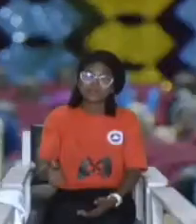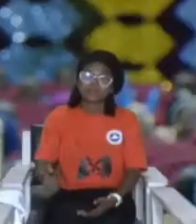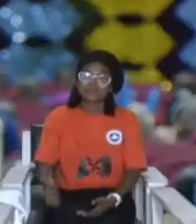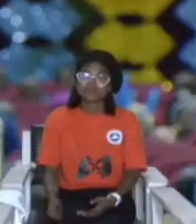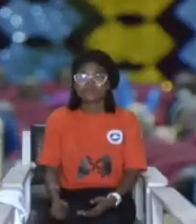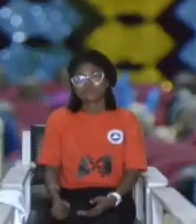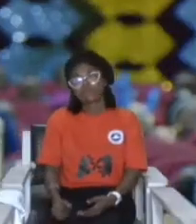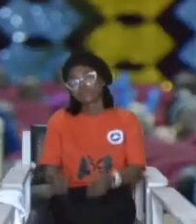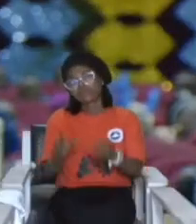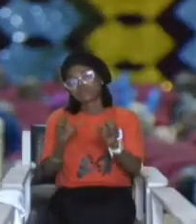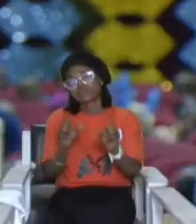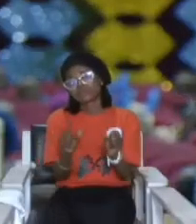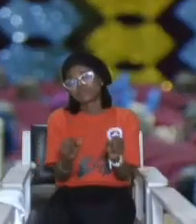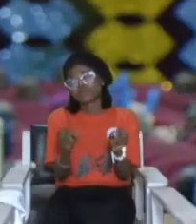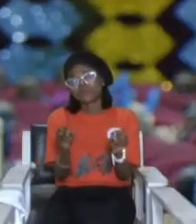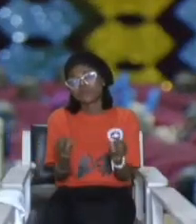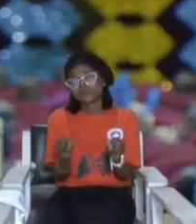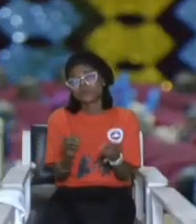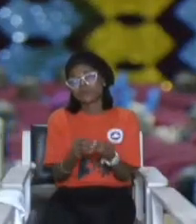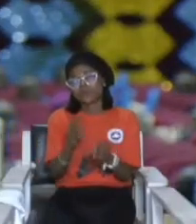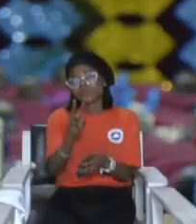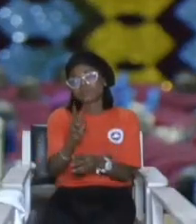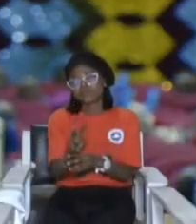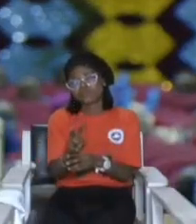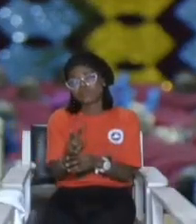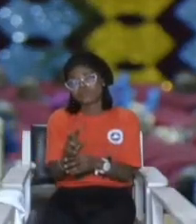before the stage 2 came, the stage of the rod,